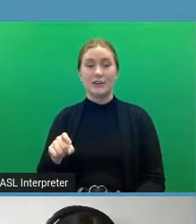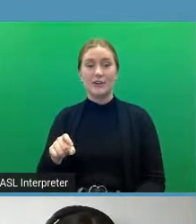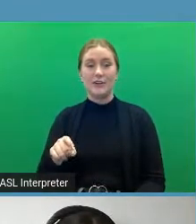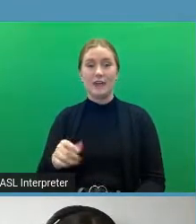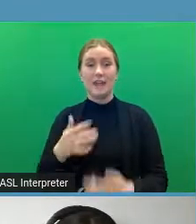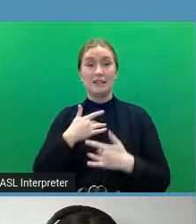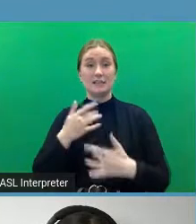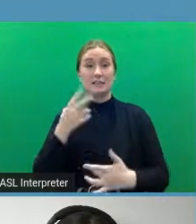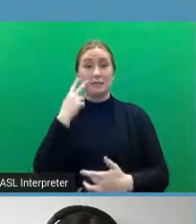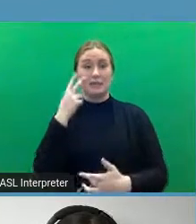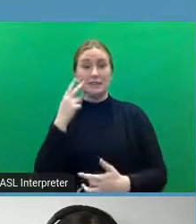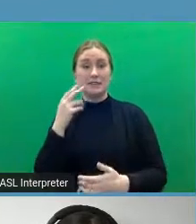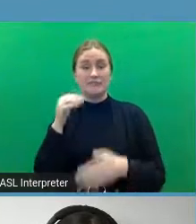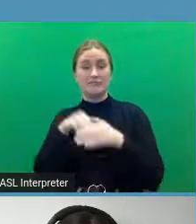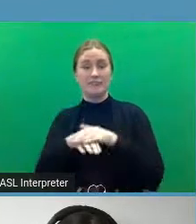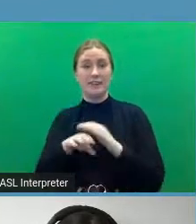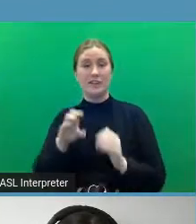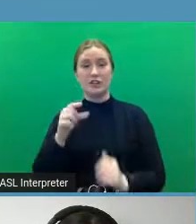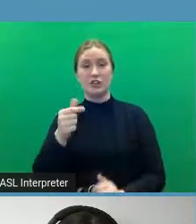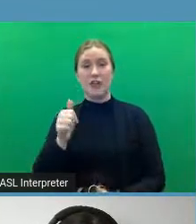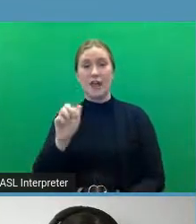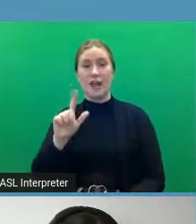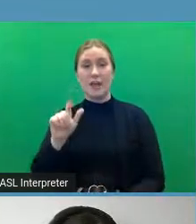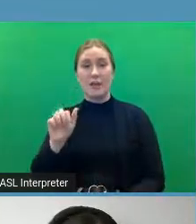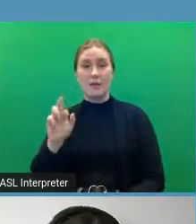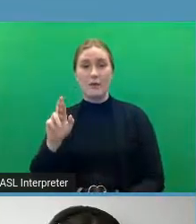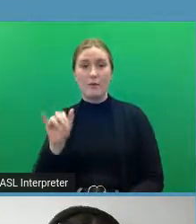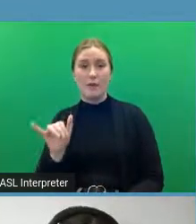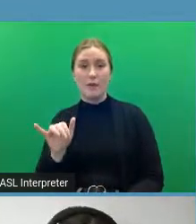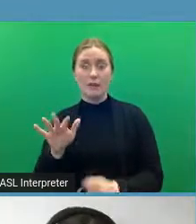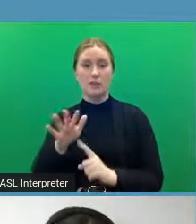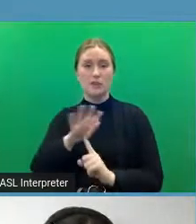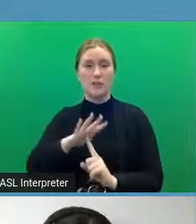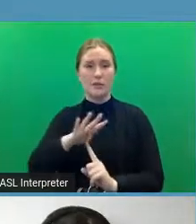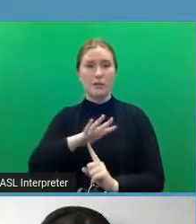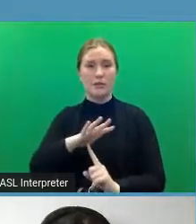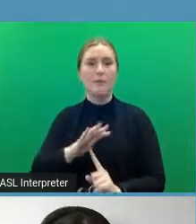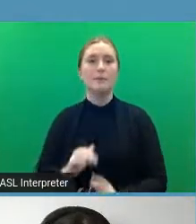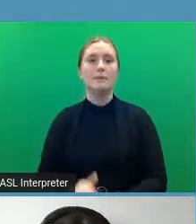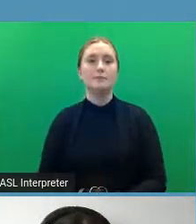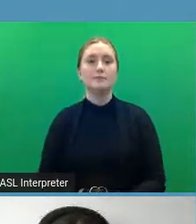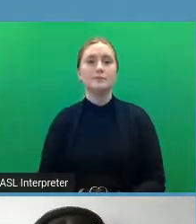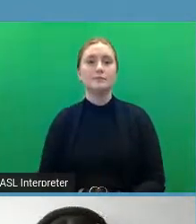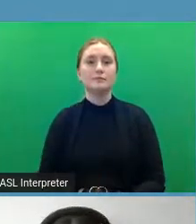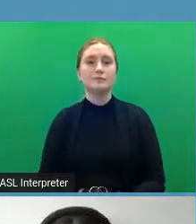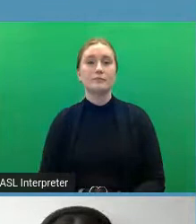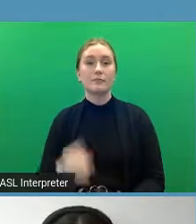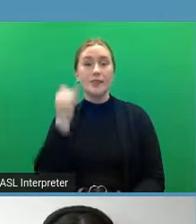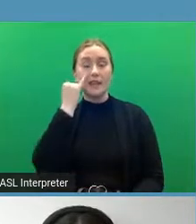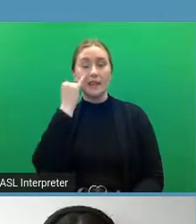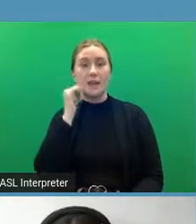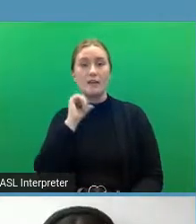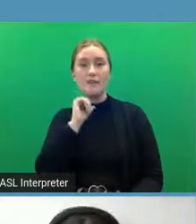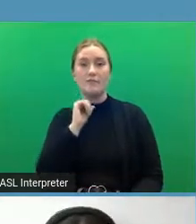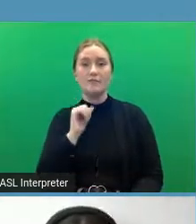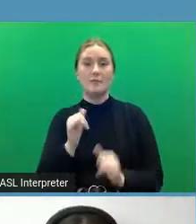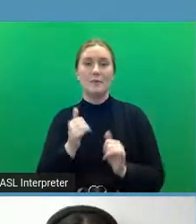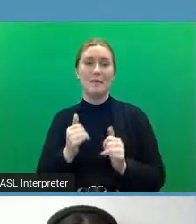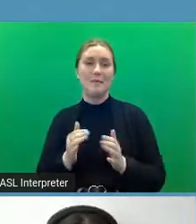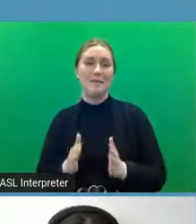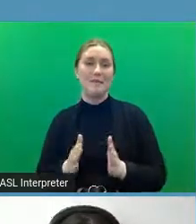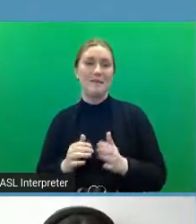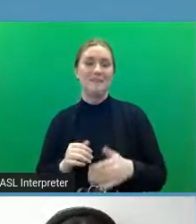in gallery. That's the most common use. And that's for when you're working with a player that doesn't support a sidecar, as I like to call it,